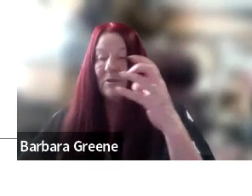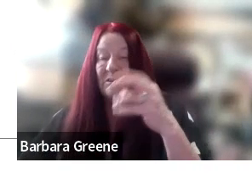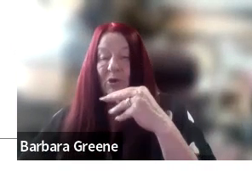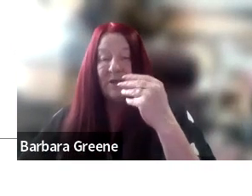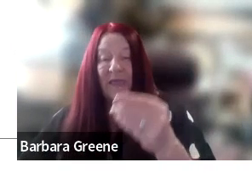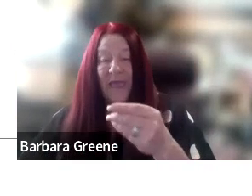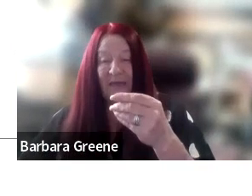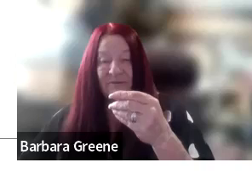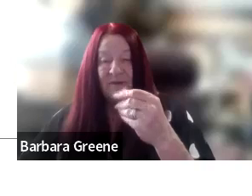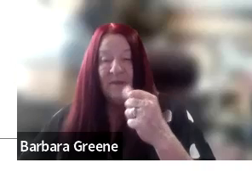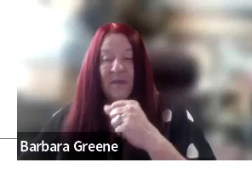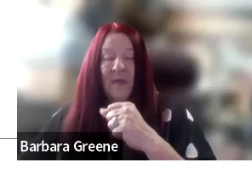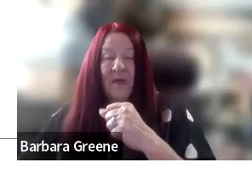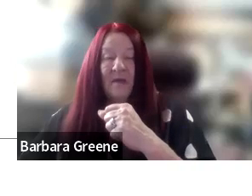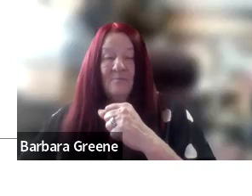continuation of really looking at